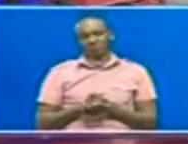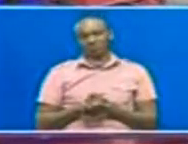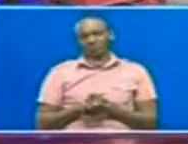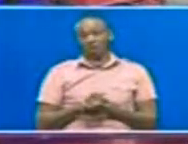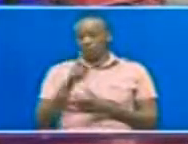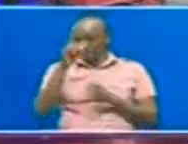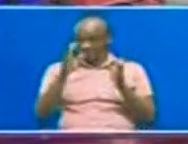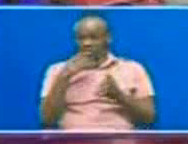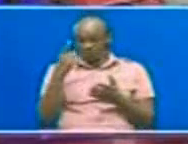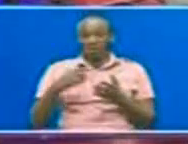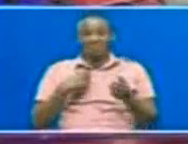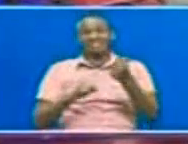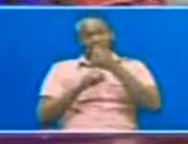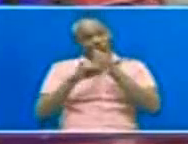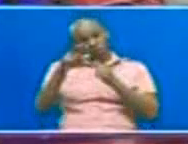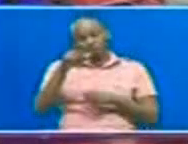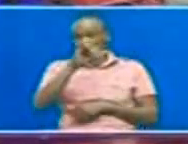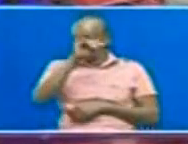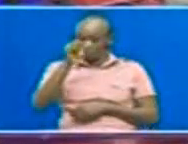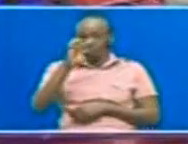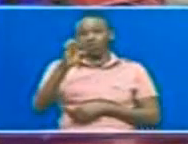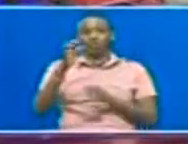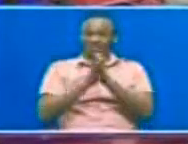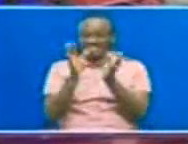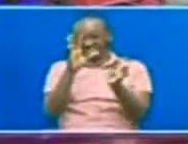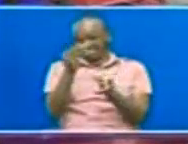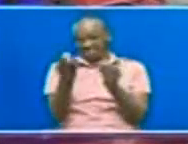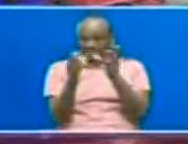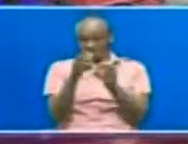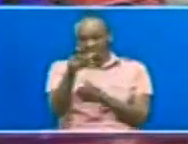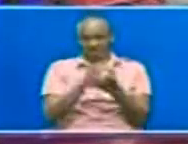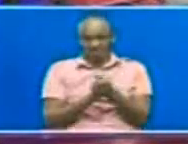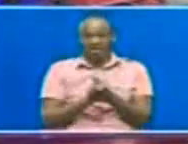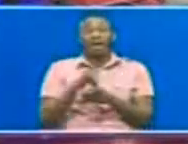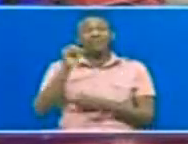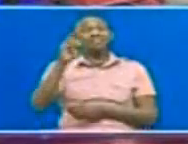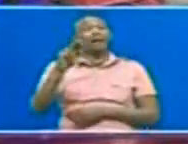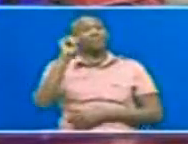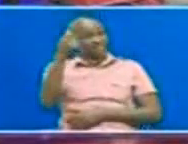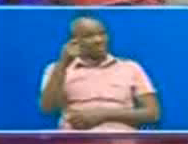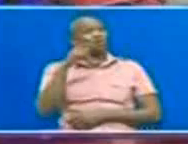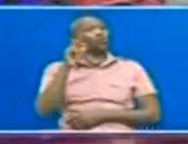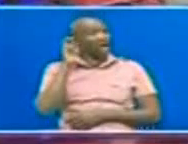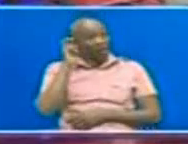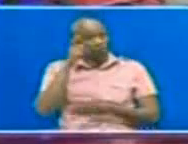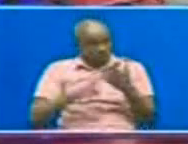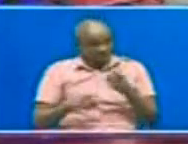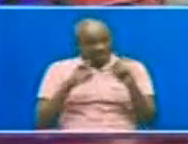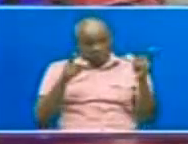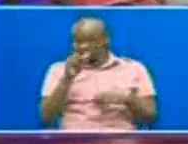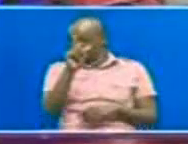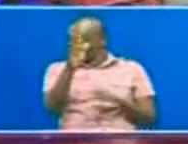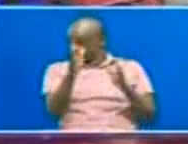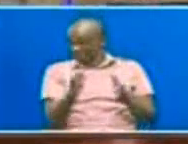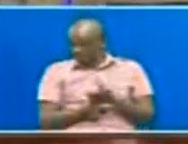Kabiru Mwangi says, I am supporting Joe Kadenge with something. Mr. President, have you heard the language of our great legend?